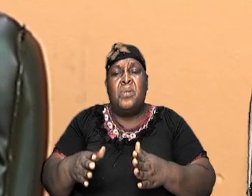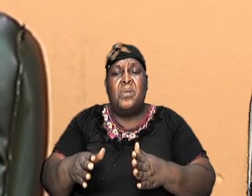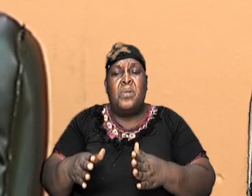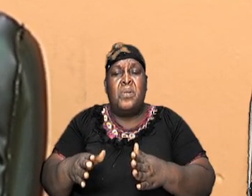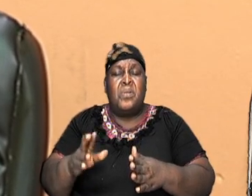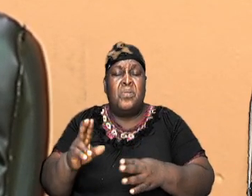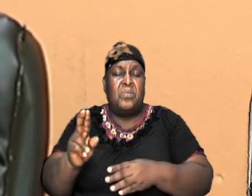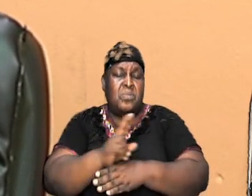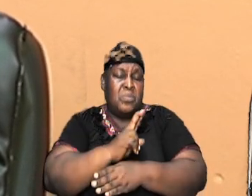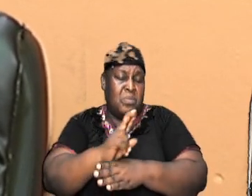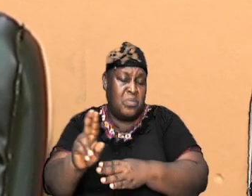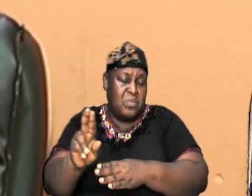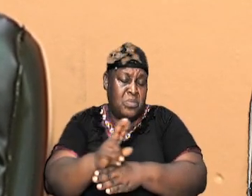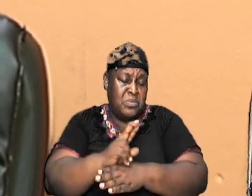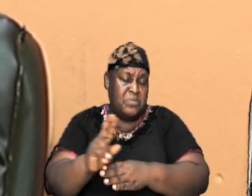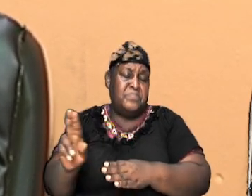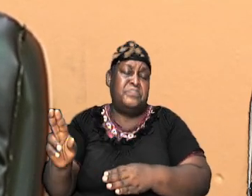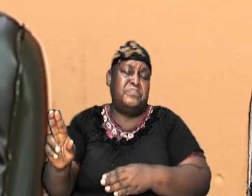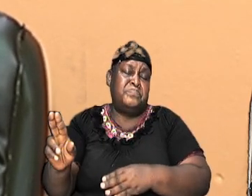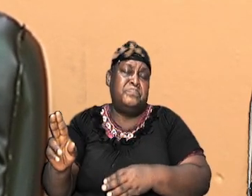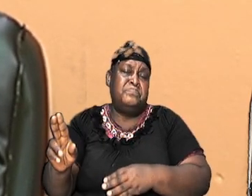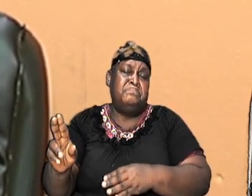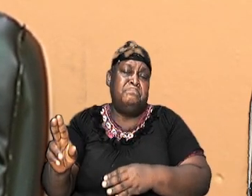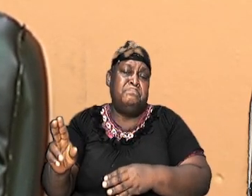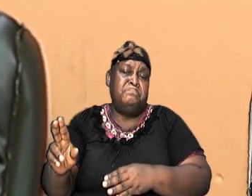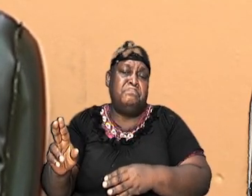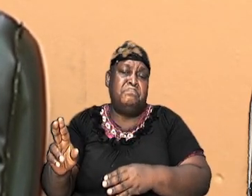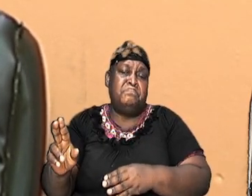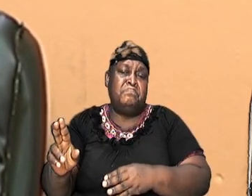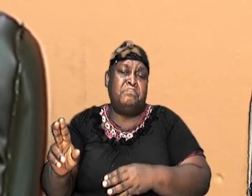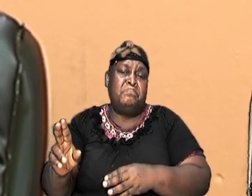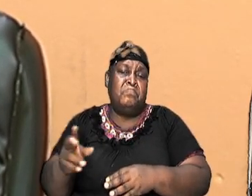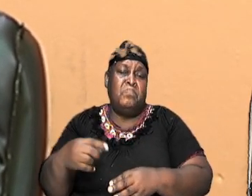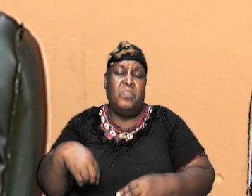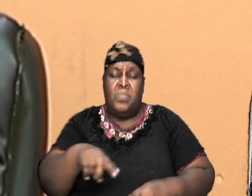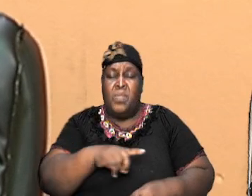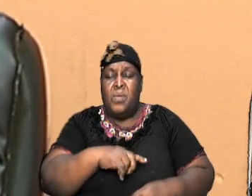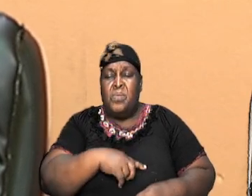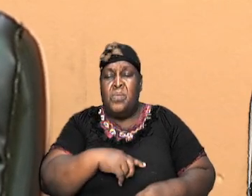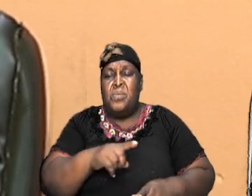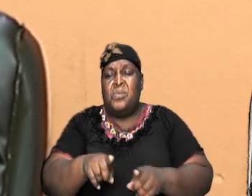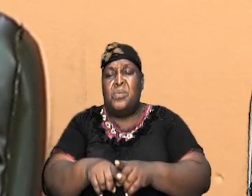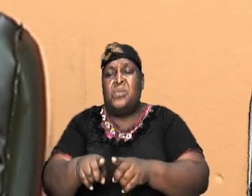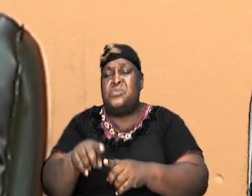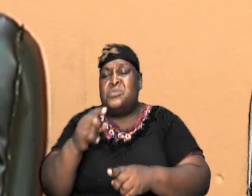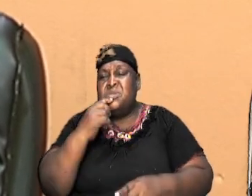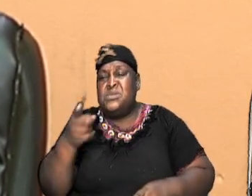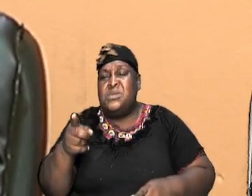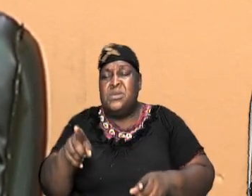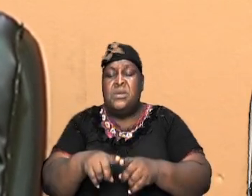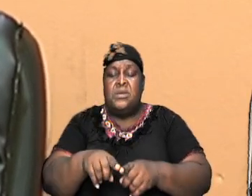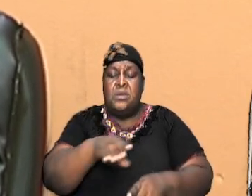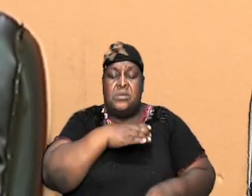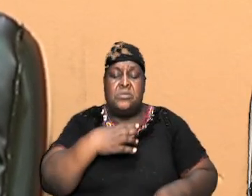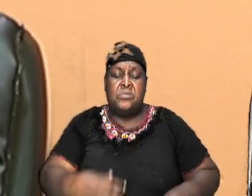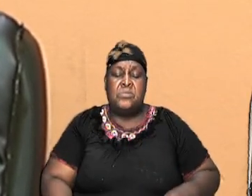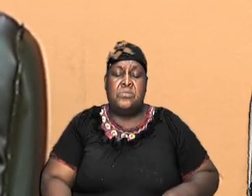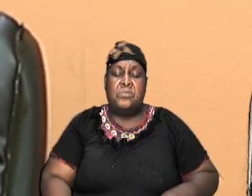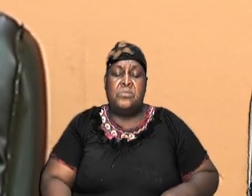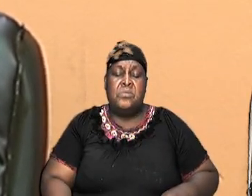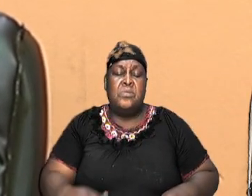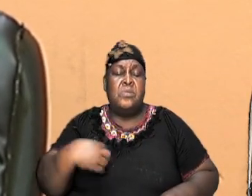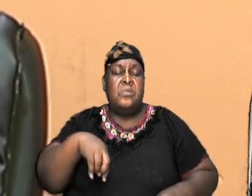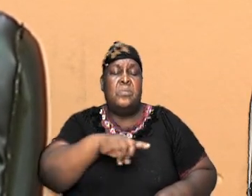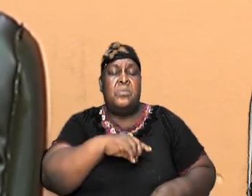was used in it. And we also made a point that as Christian